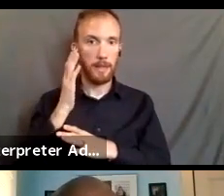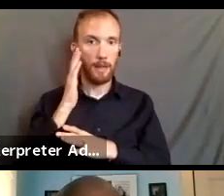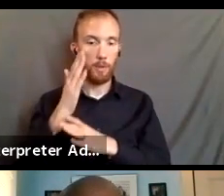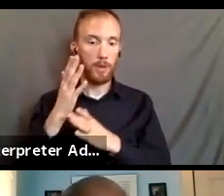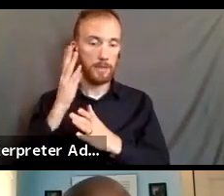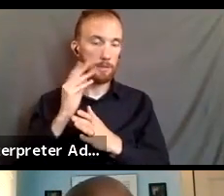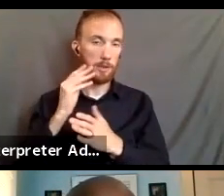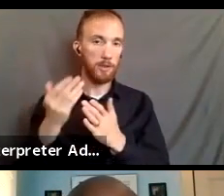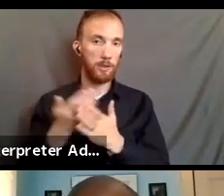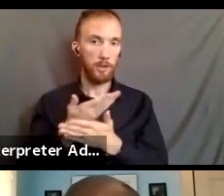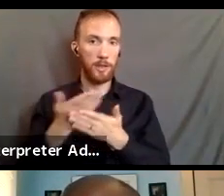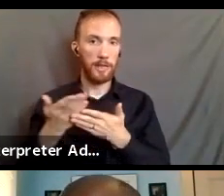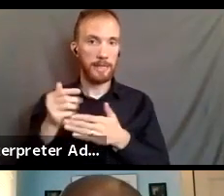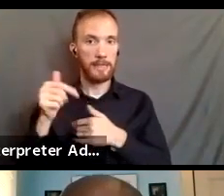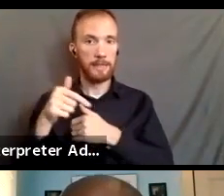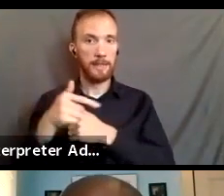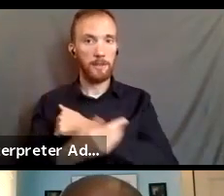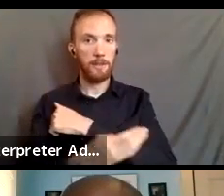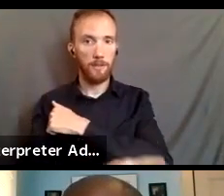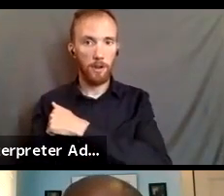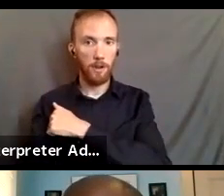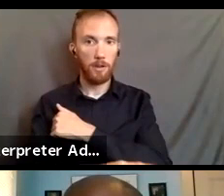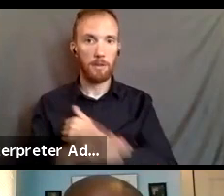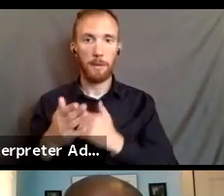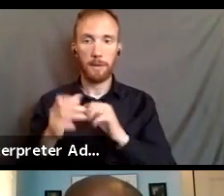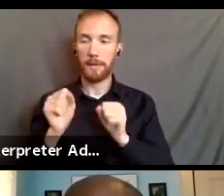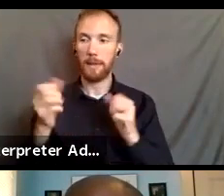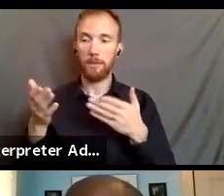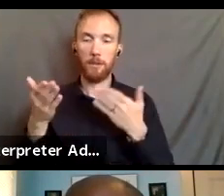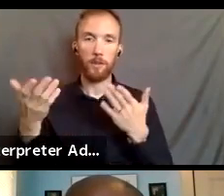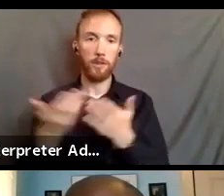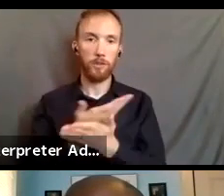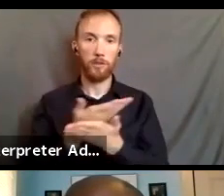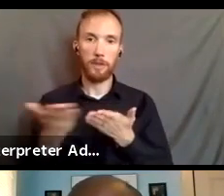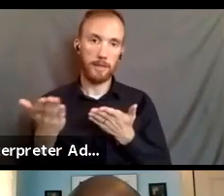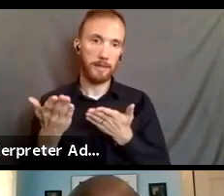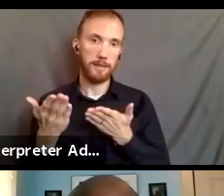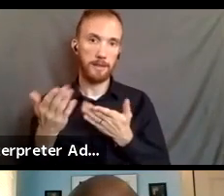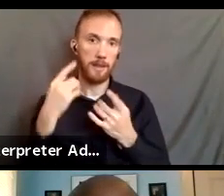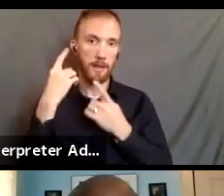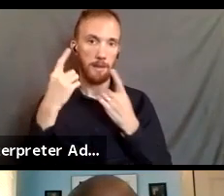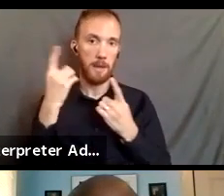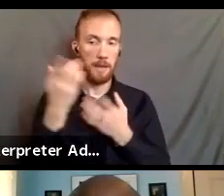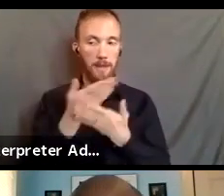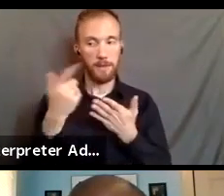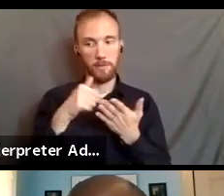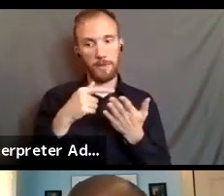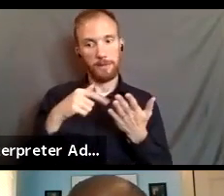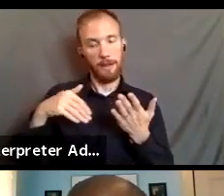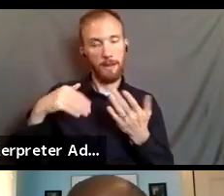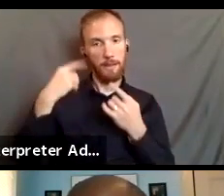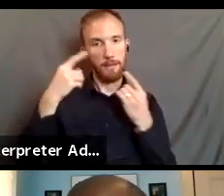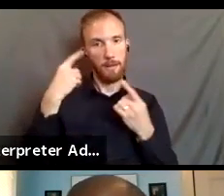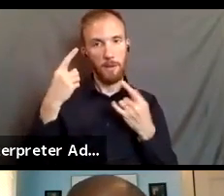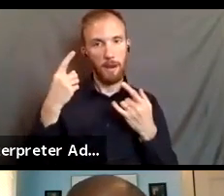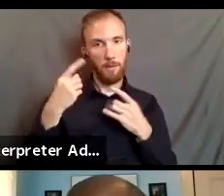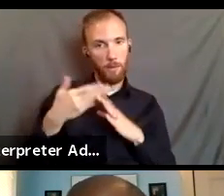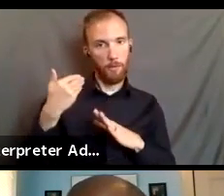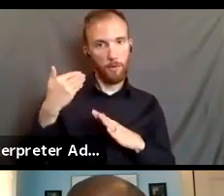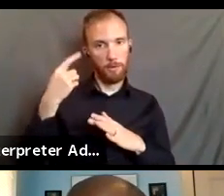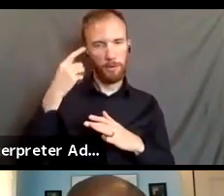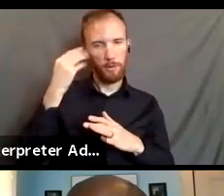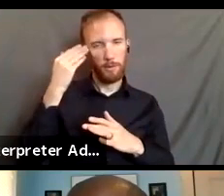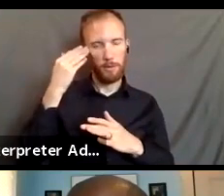forward that we were not ready for before honestly we didn't think about before and so i would just put that on the table as something to